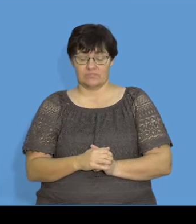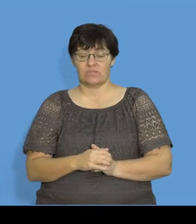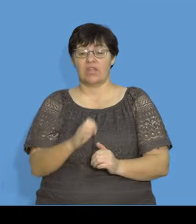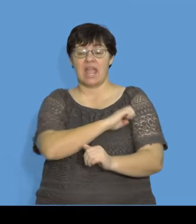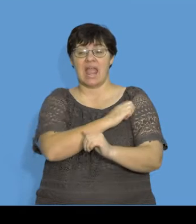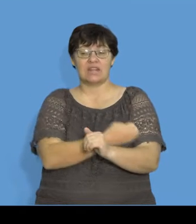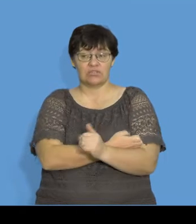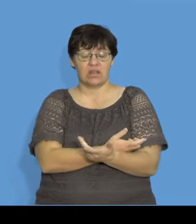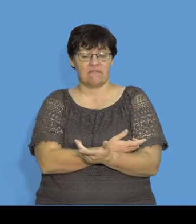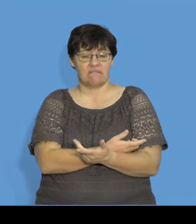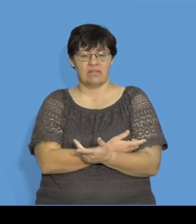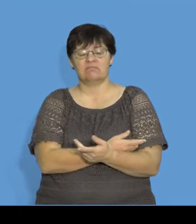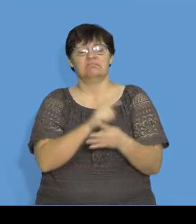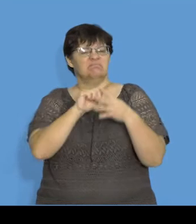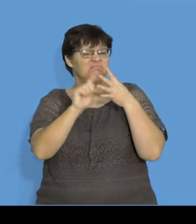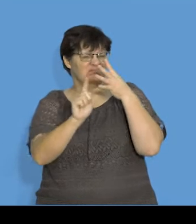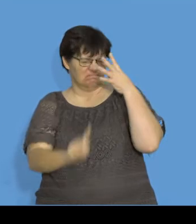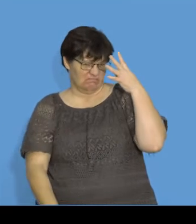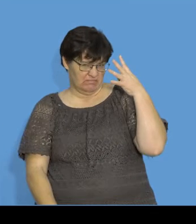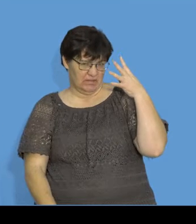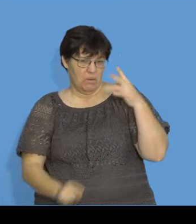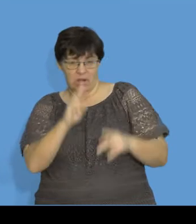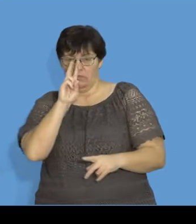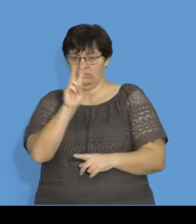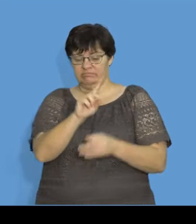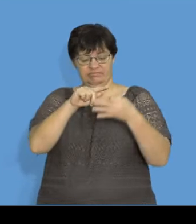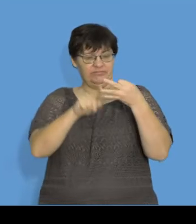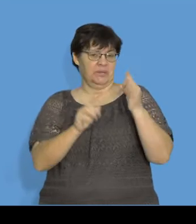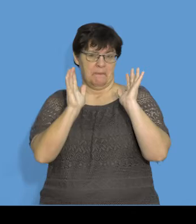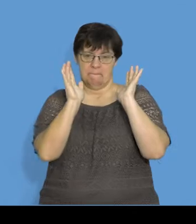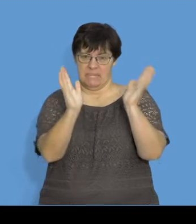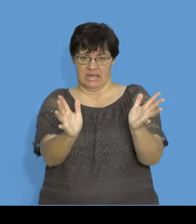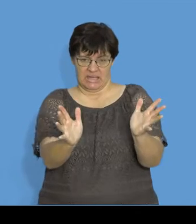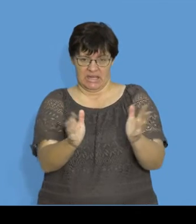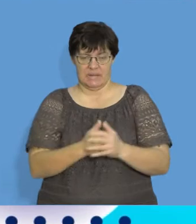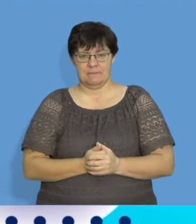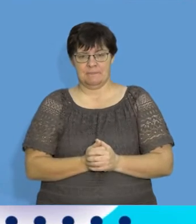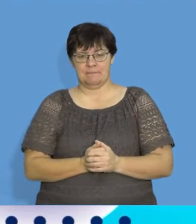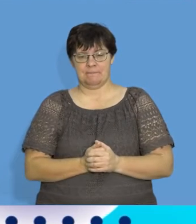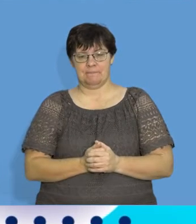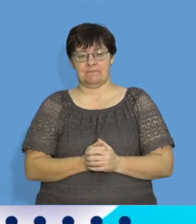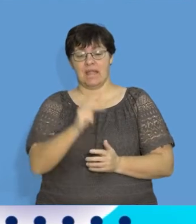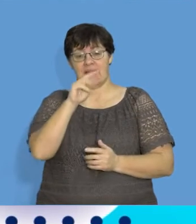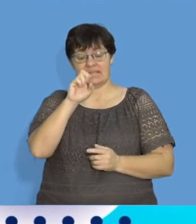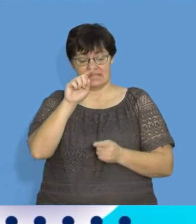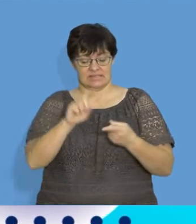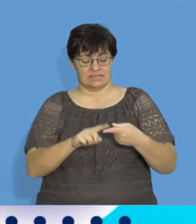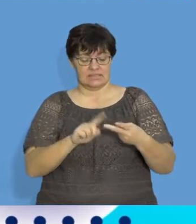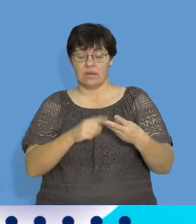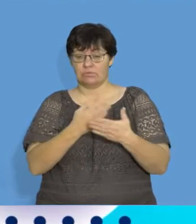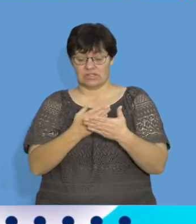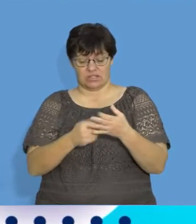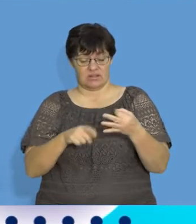Energy can be divided into a whole bunch of types. We're only going to look at three in particular: kinetic,